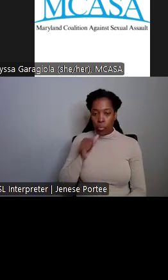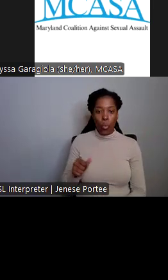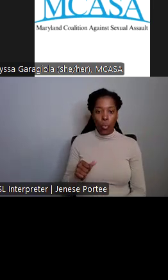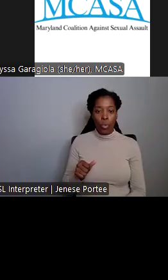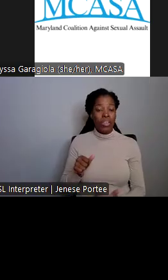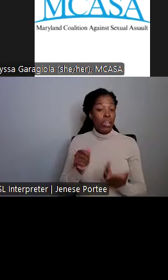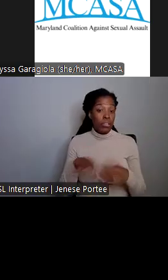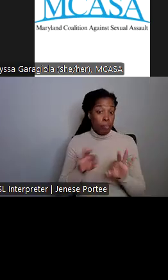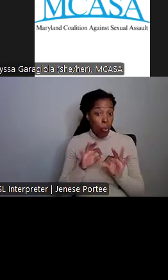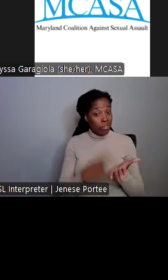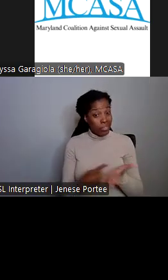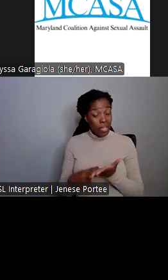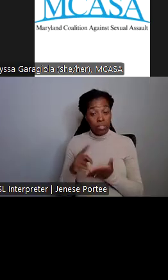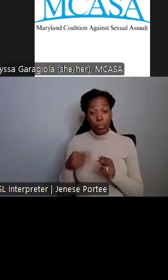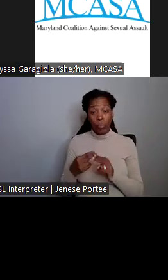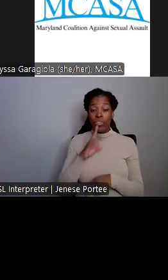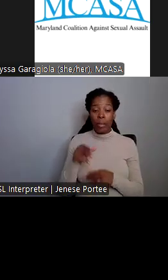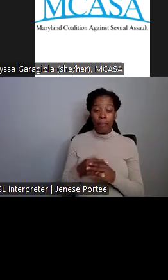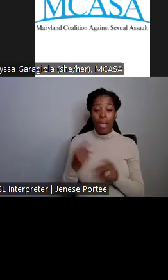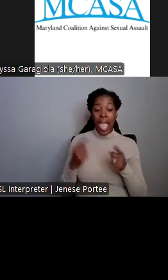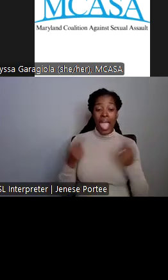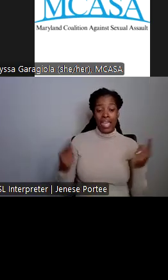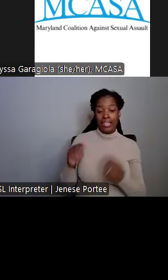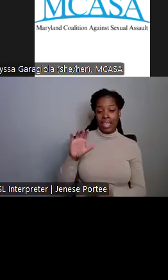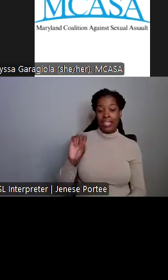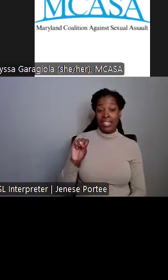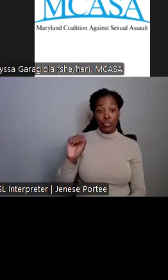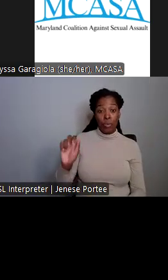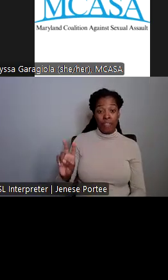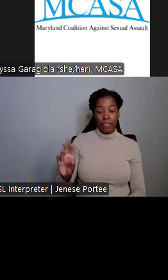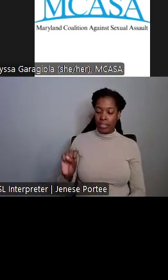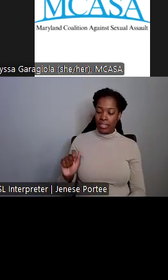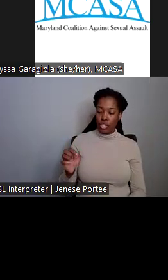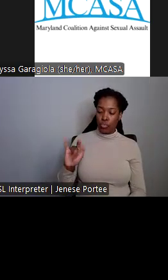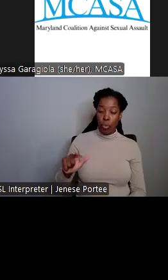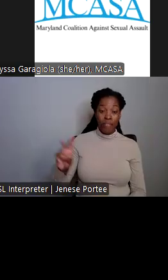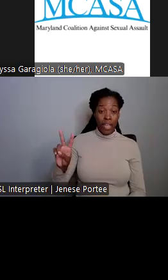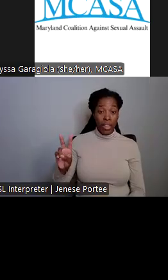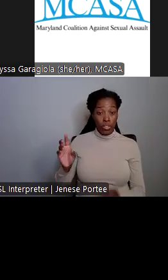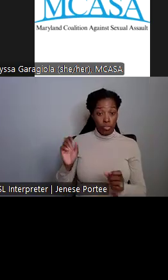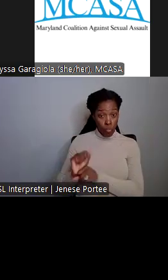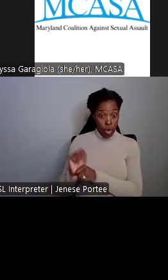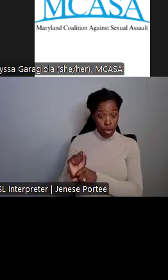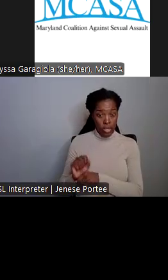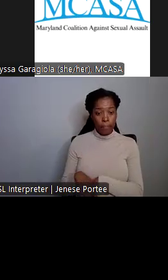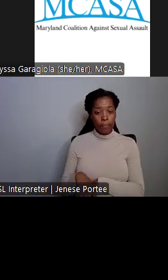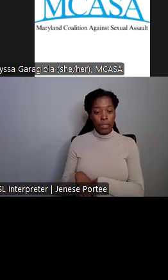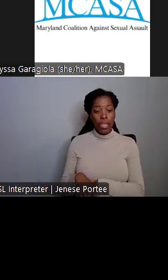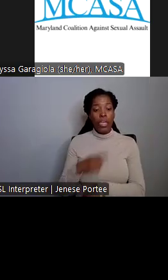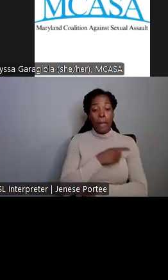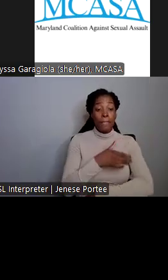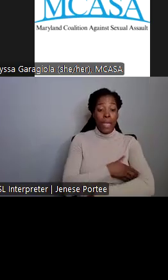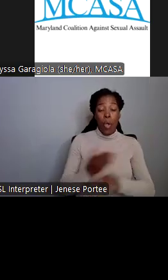because power operates the same way with sexual violence. This is power. Sexual violence is about power and